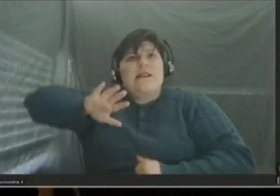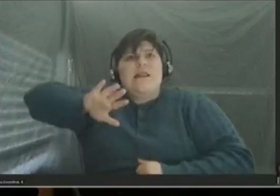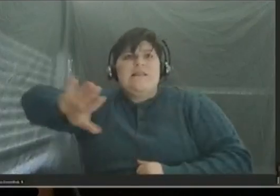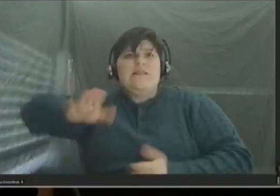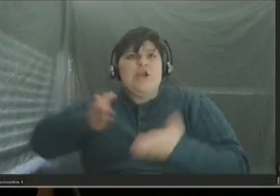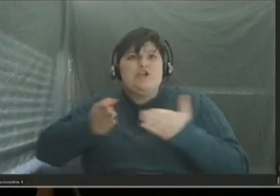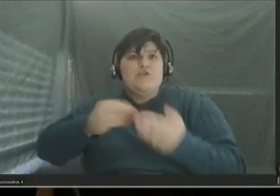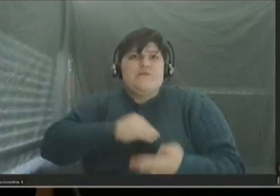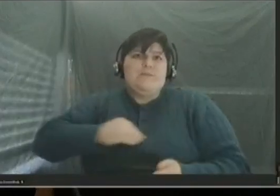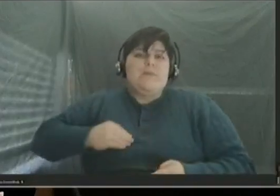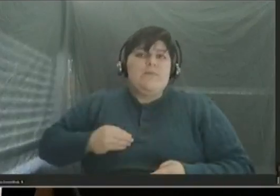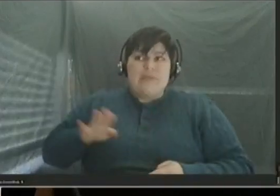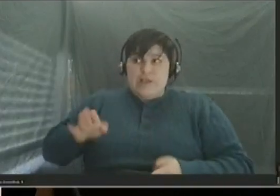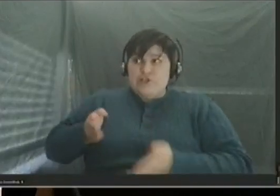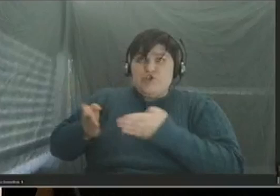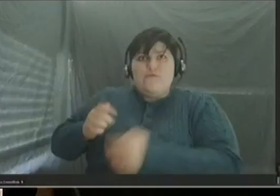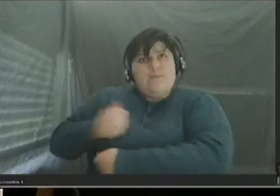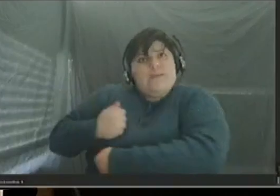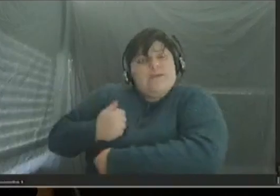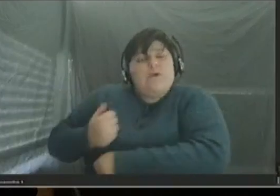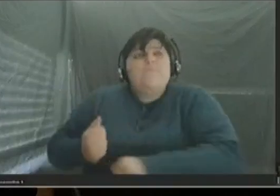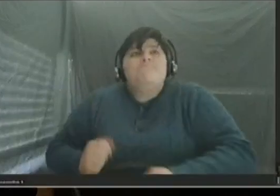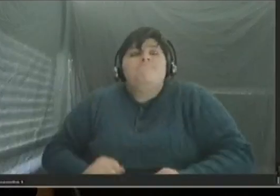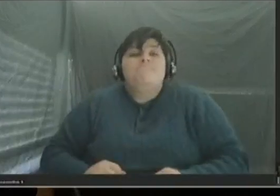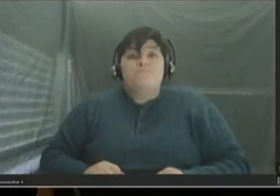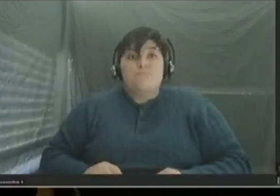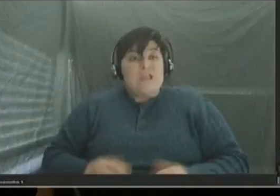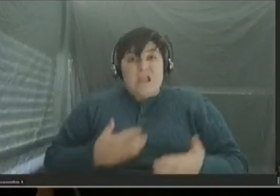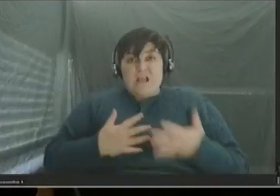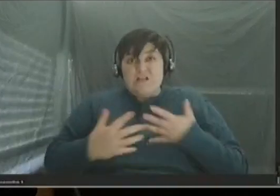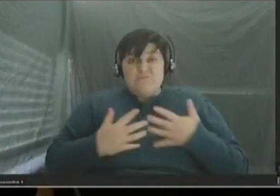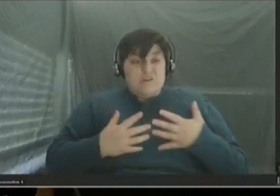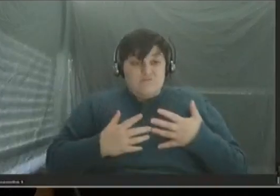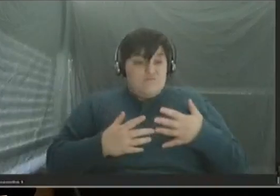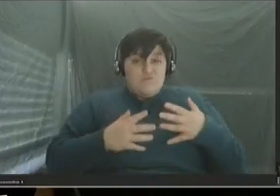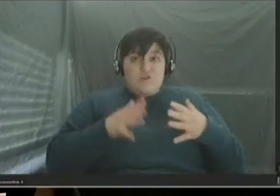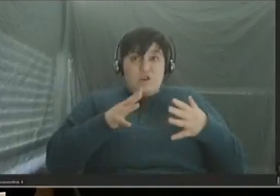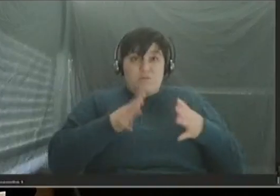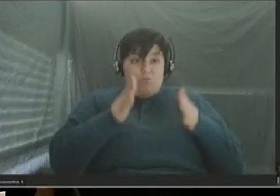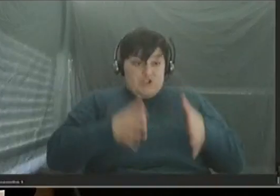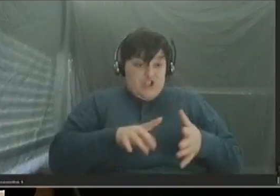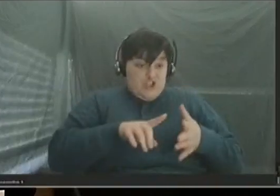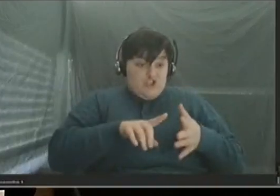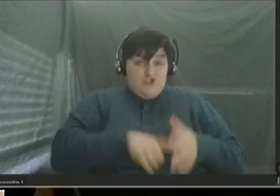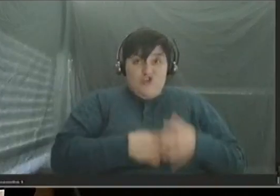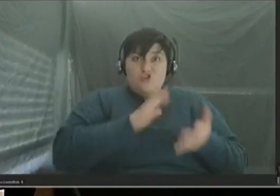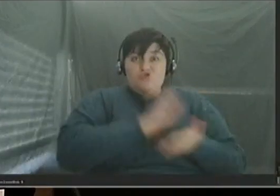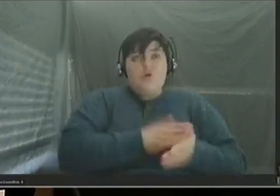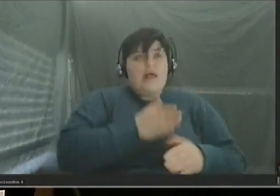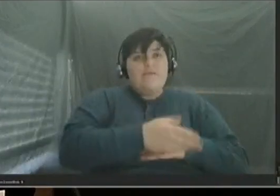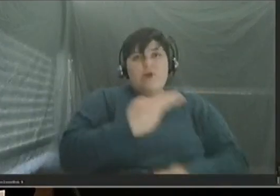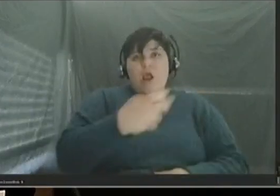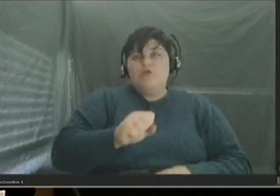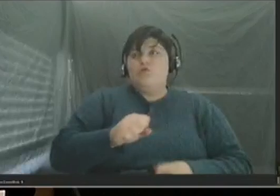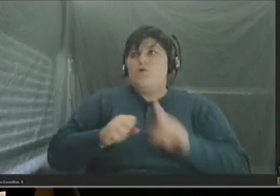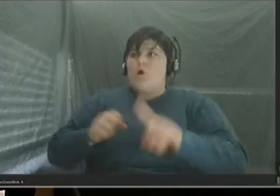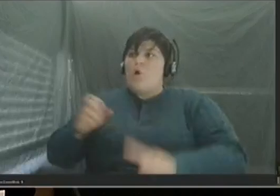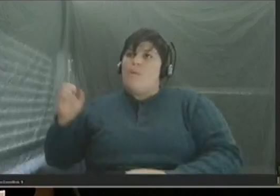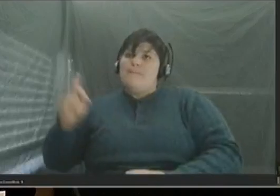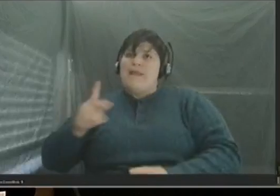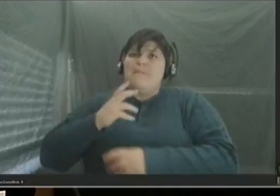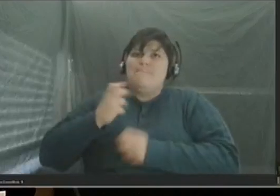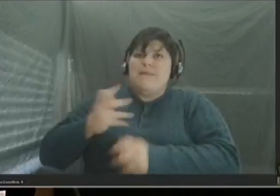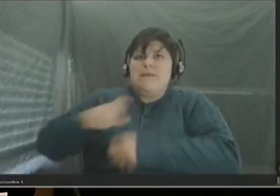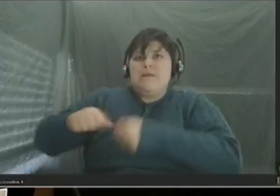service member that served. Whether someone starts school right after high school or finds their way back years later, they should have